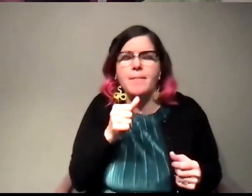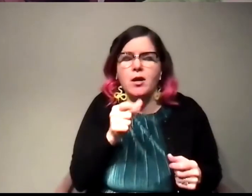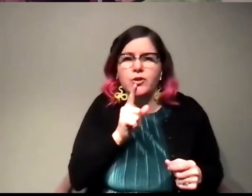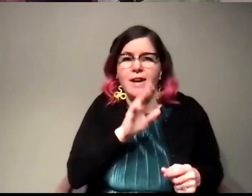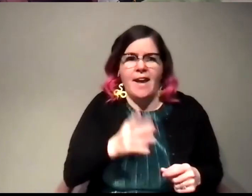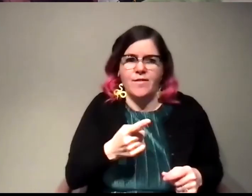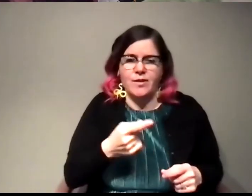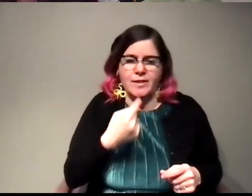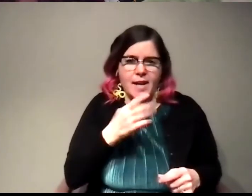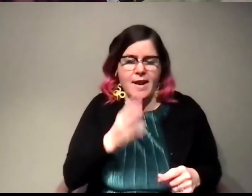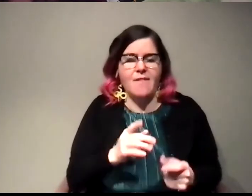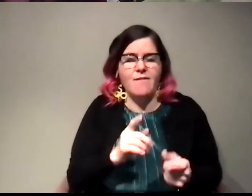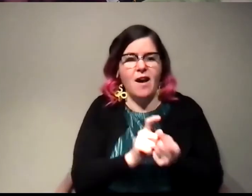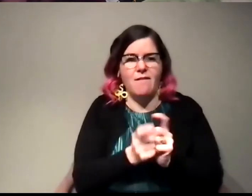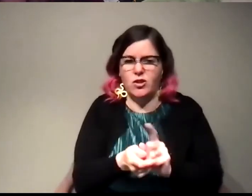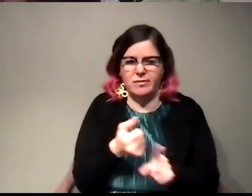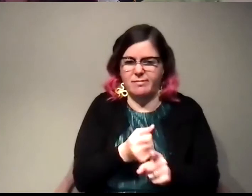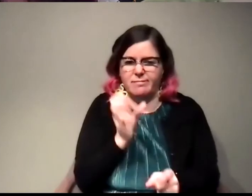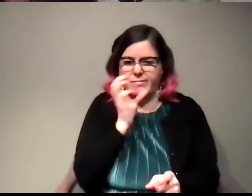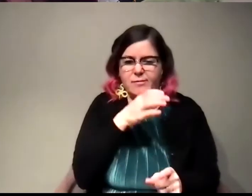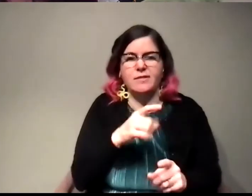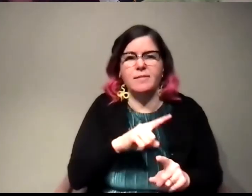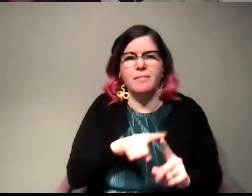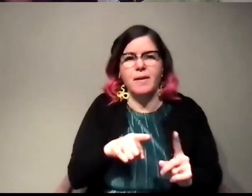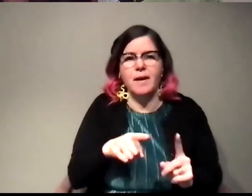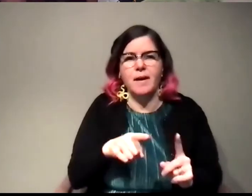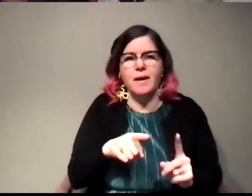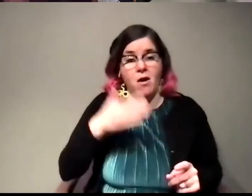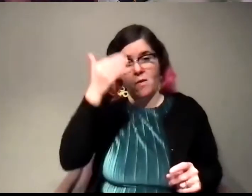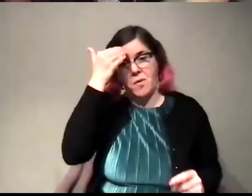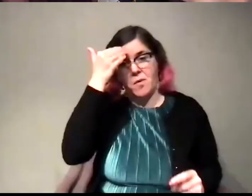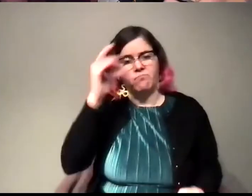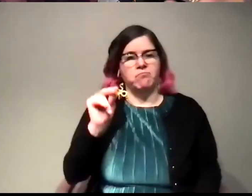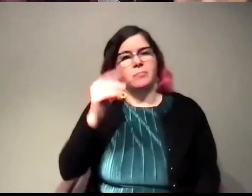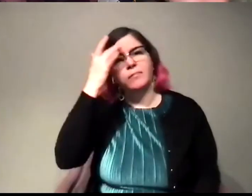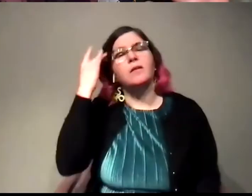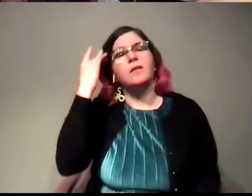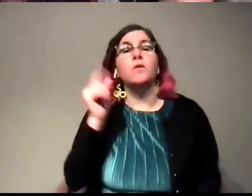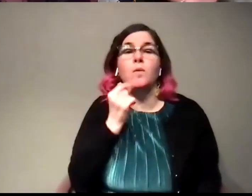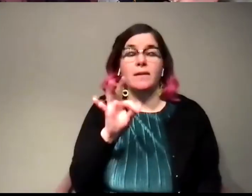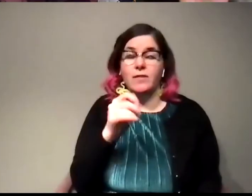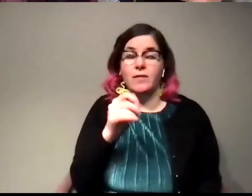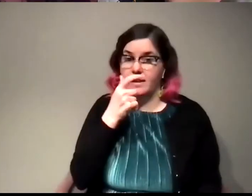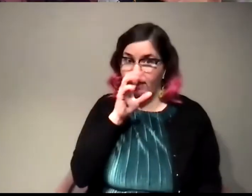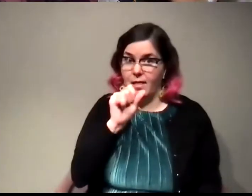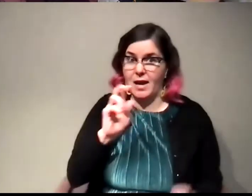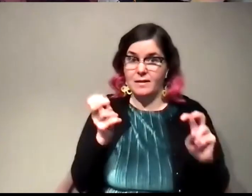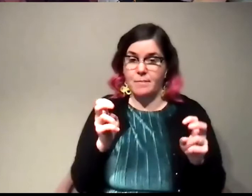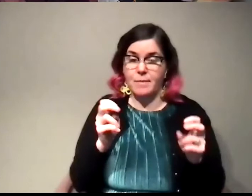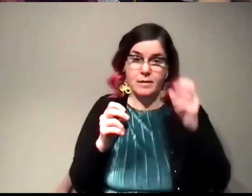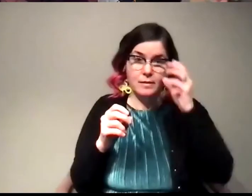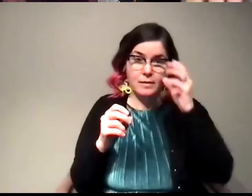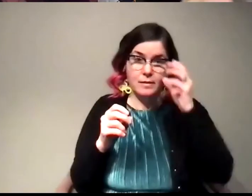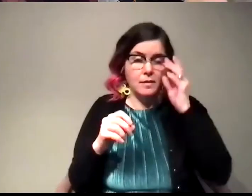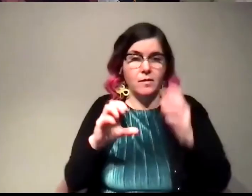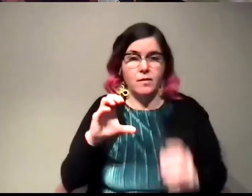You know, evolution's a funny thing, but yeah, not as far as we know now. Cool. And if you are interested in that topic, the cordyceps,